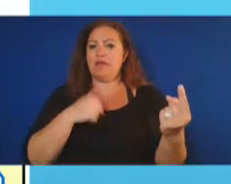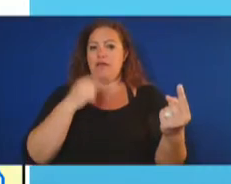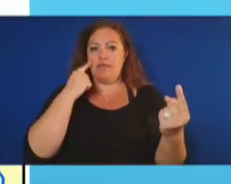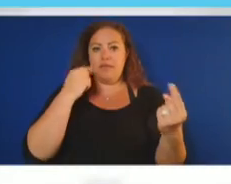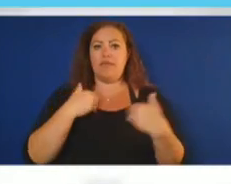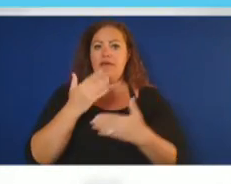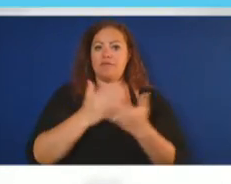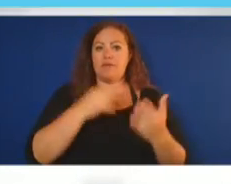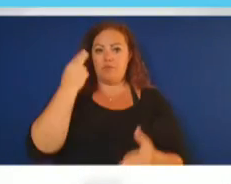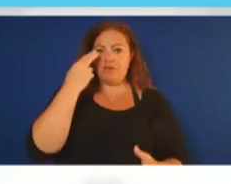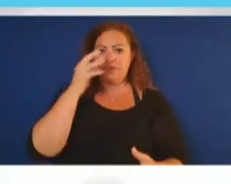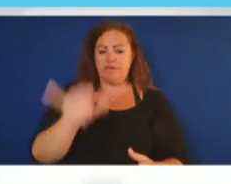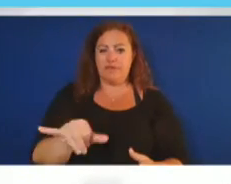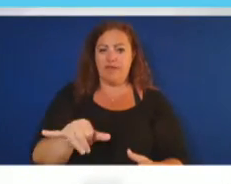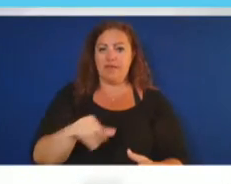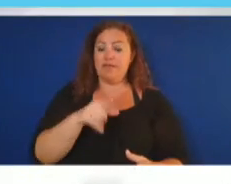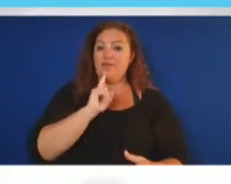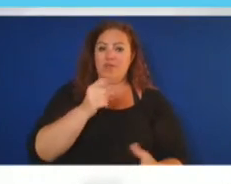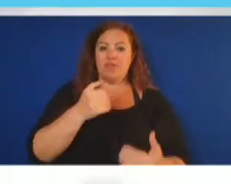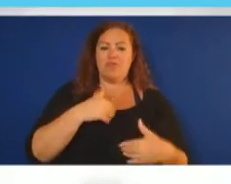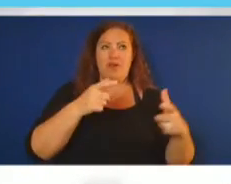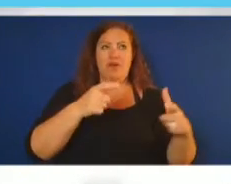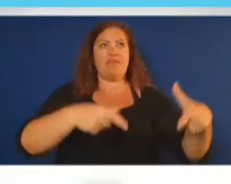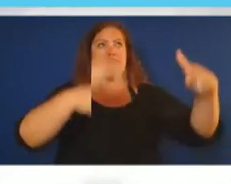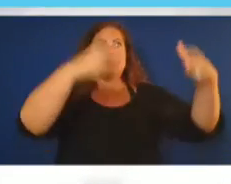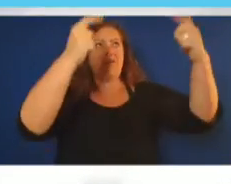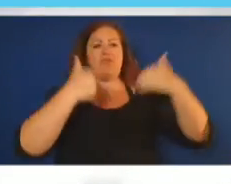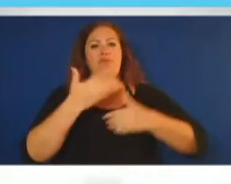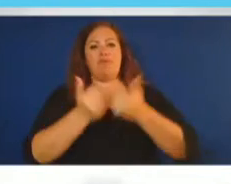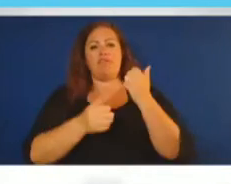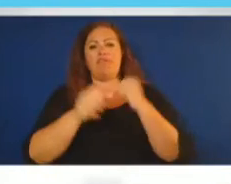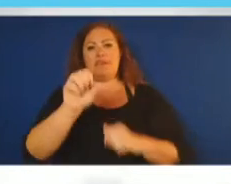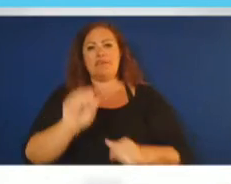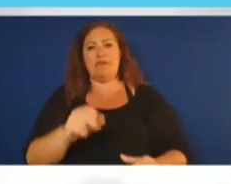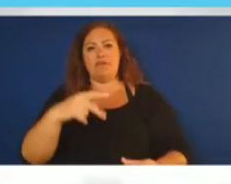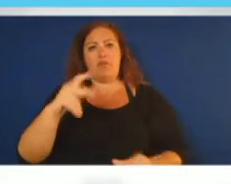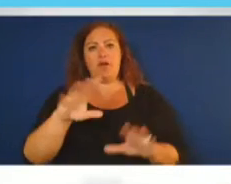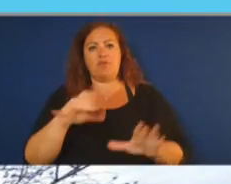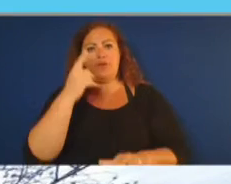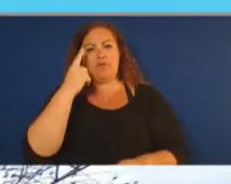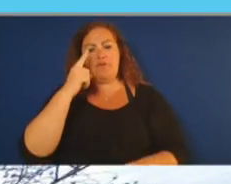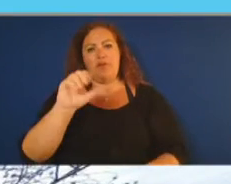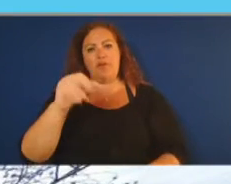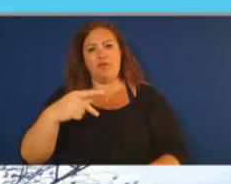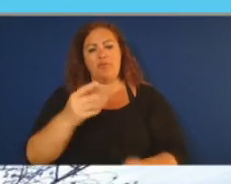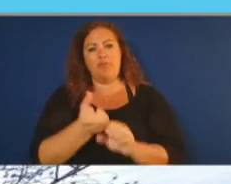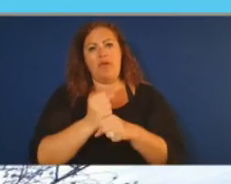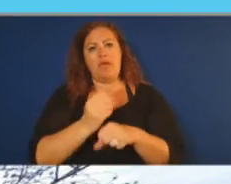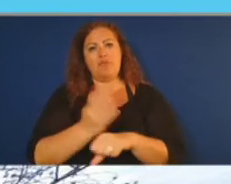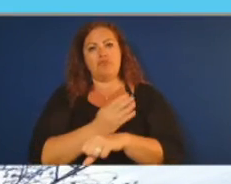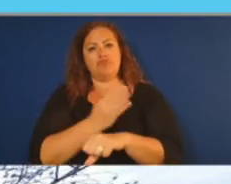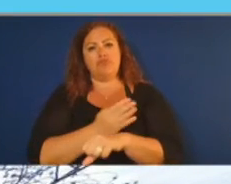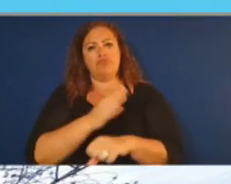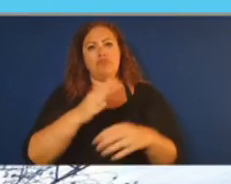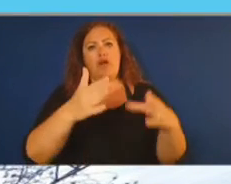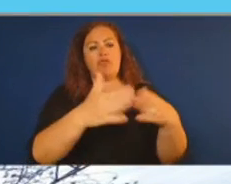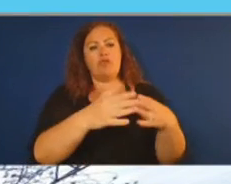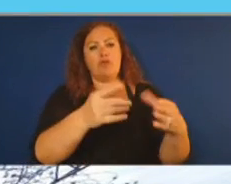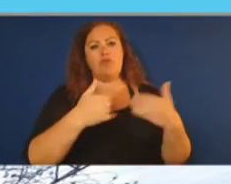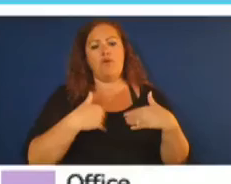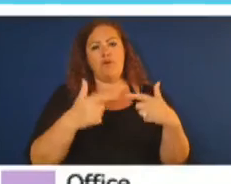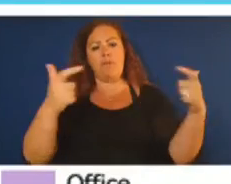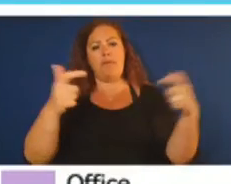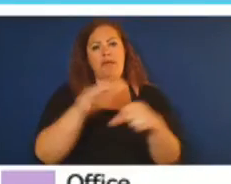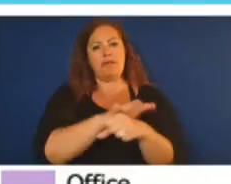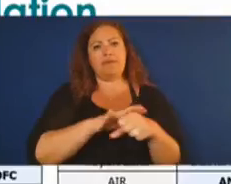that really you've got this Tower you've got everything that South Park trying to do for the loot make it Urban and on the corner the main feature Corner you've got a large surface parking